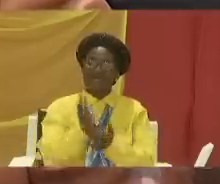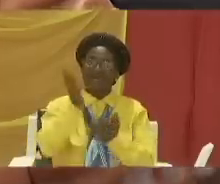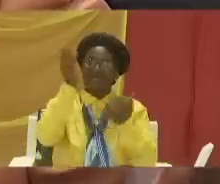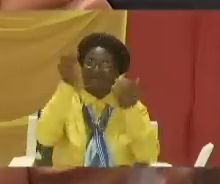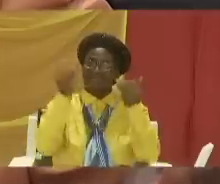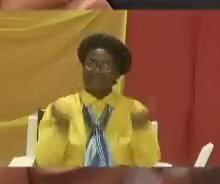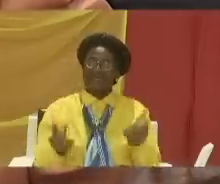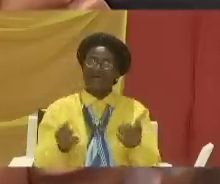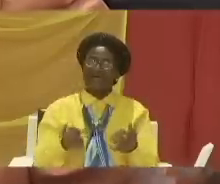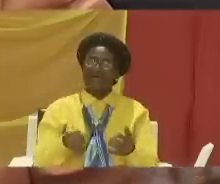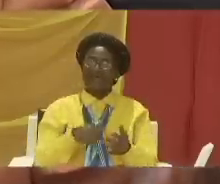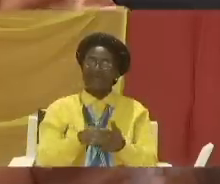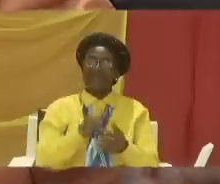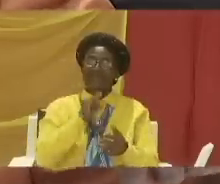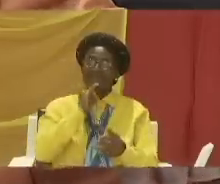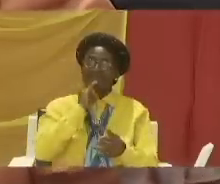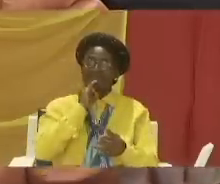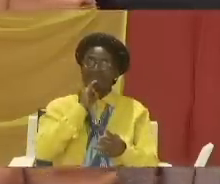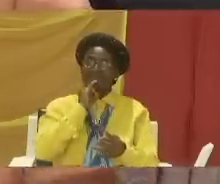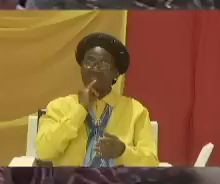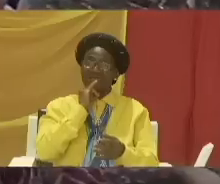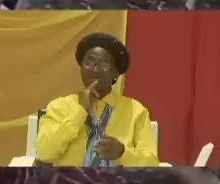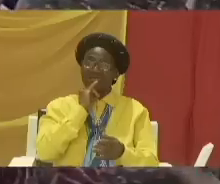This is headquarters right now.